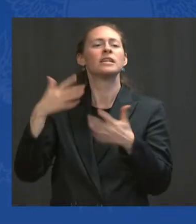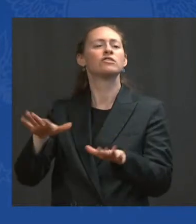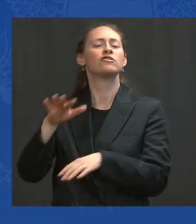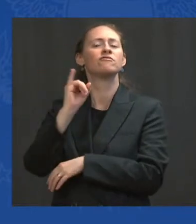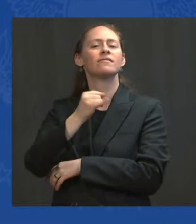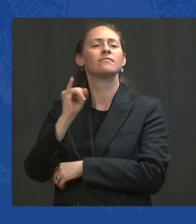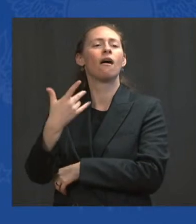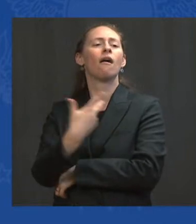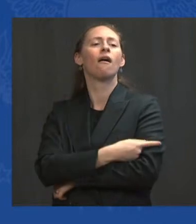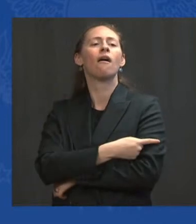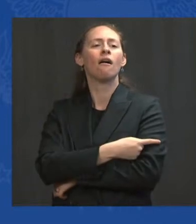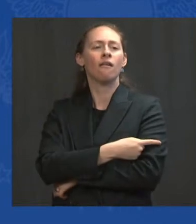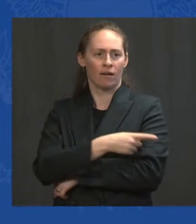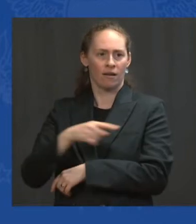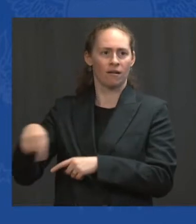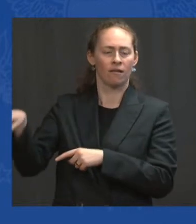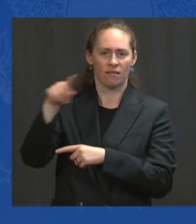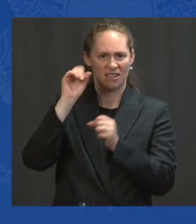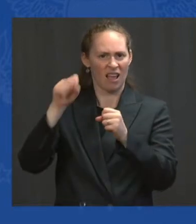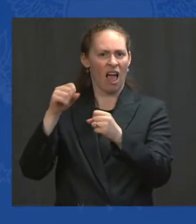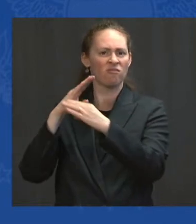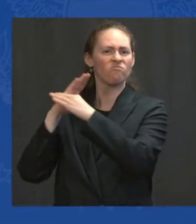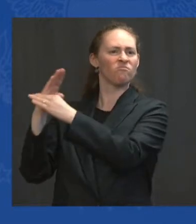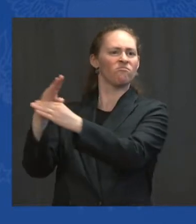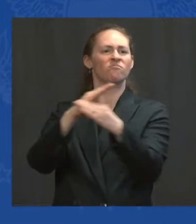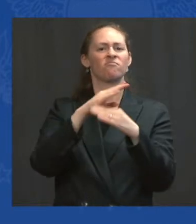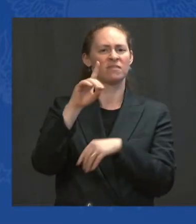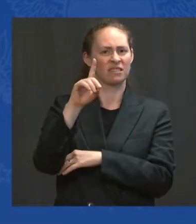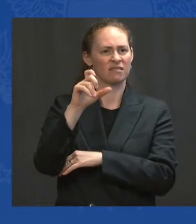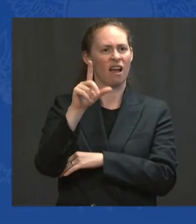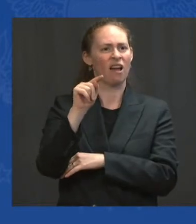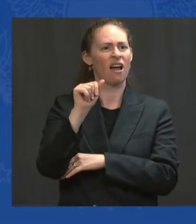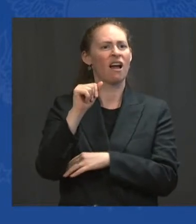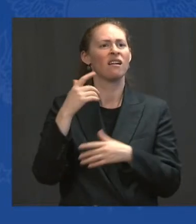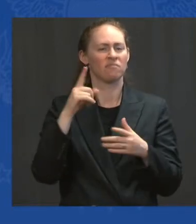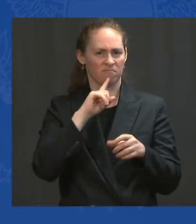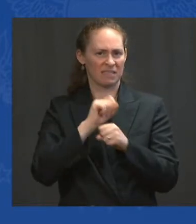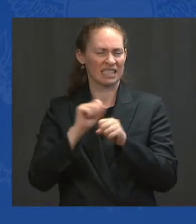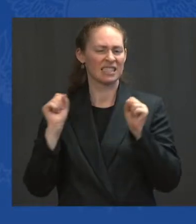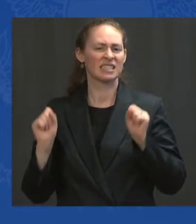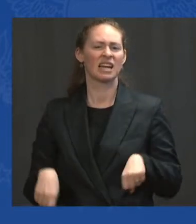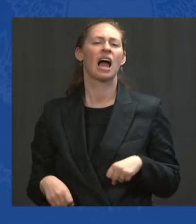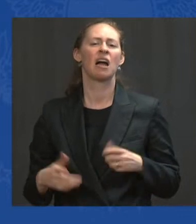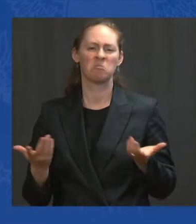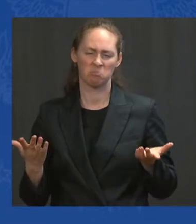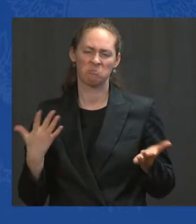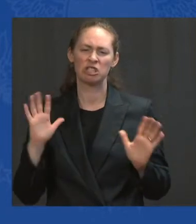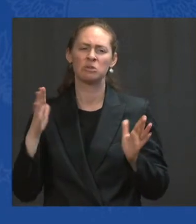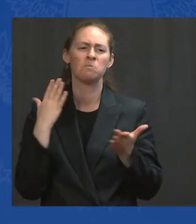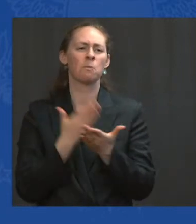other variants, again, shows not only good protection projected by the antibody test, but also a